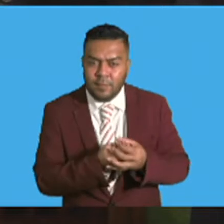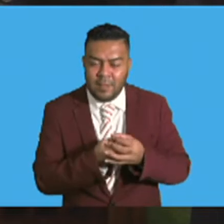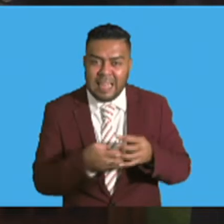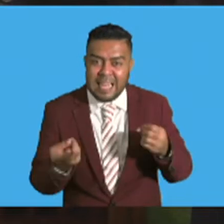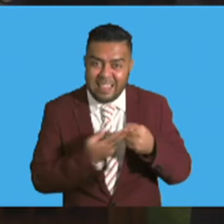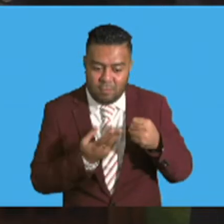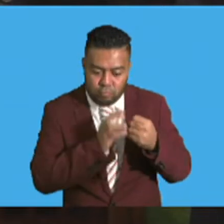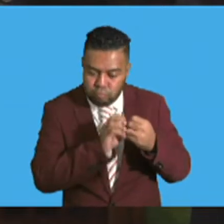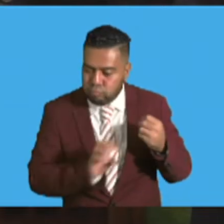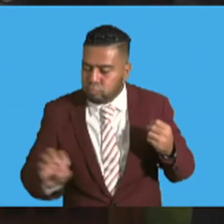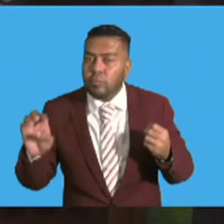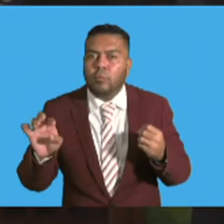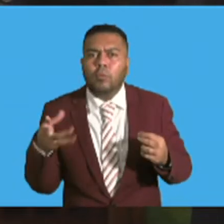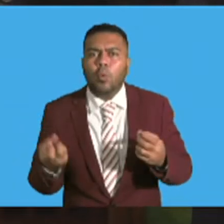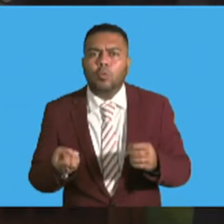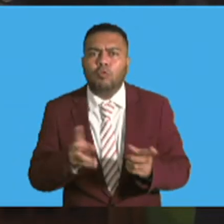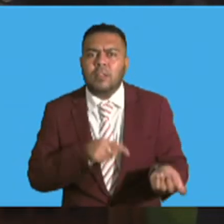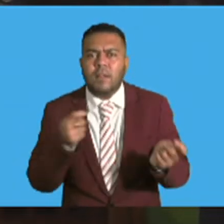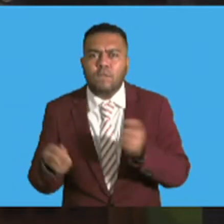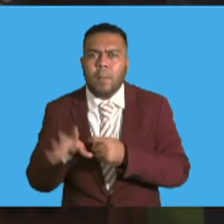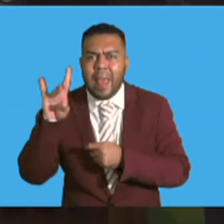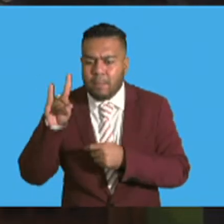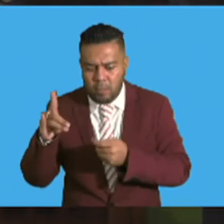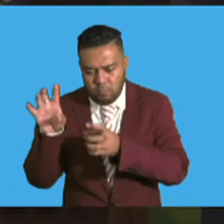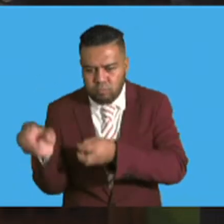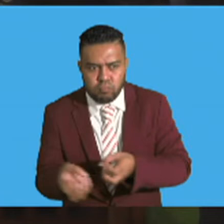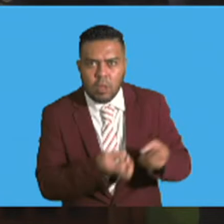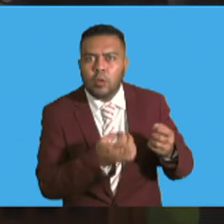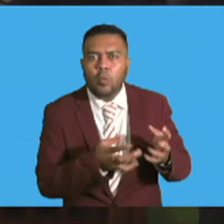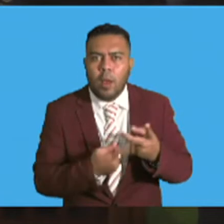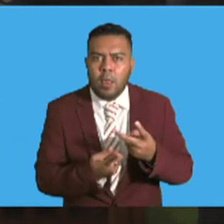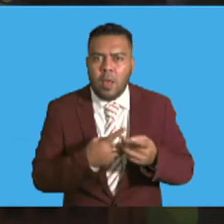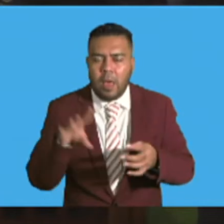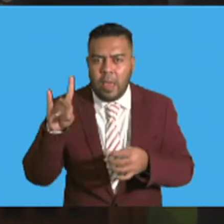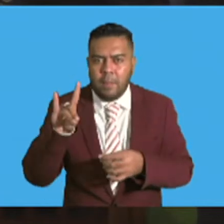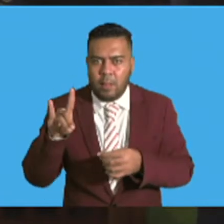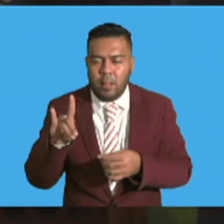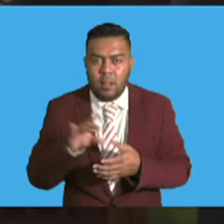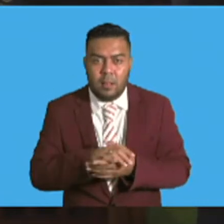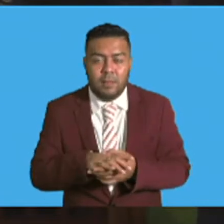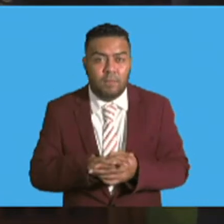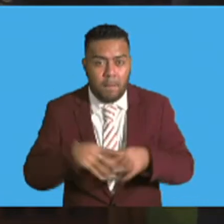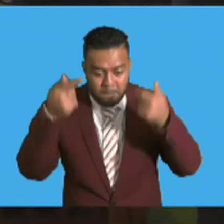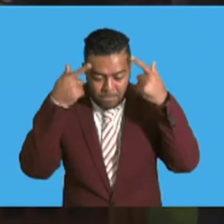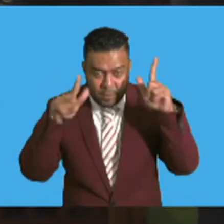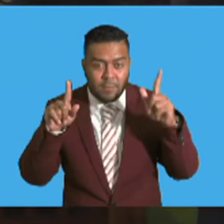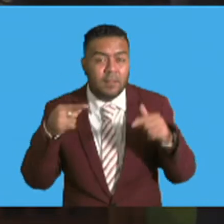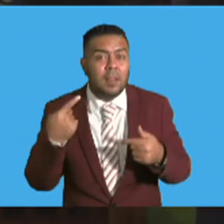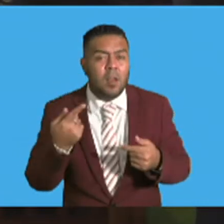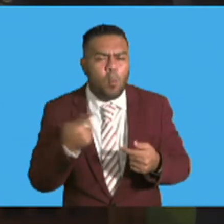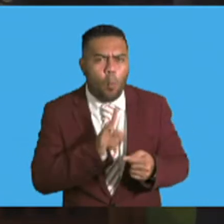boost cattle sector. Mr. Speaker, our cattle that we have, both beef cattle and dairy